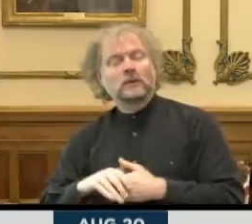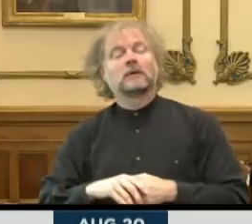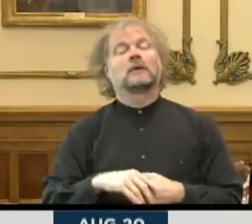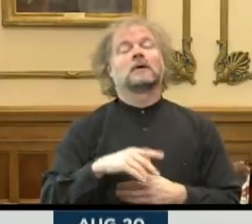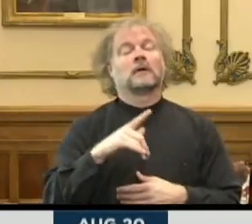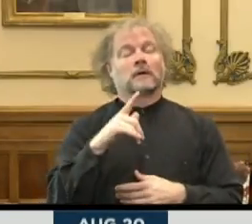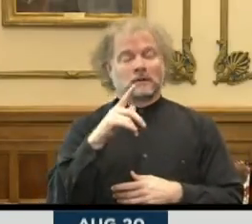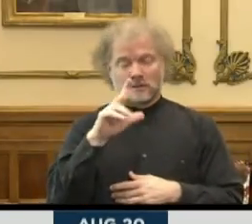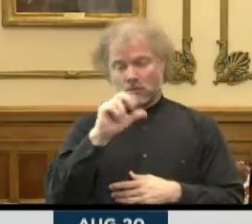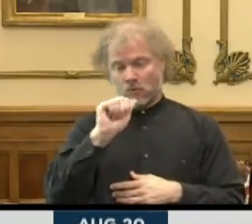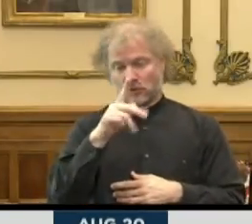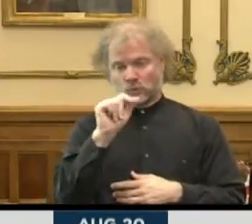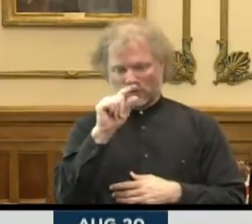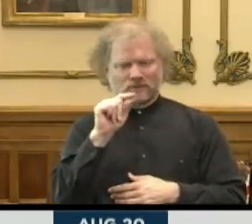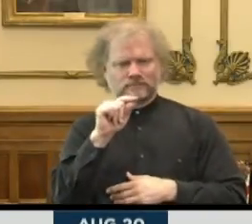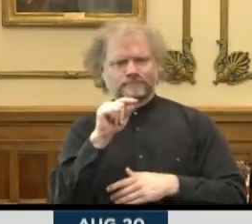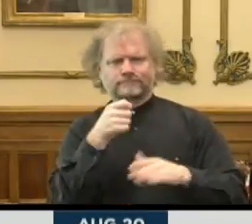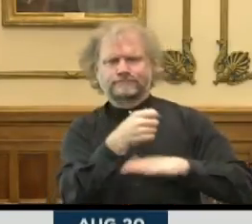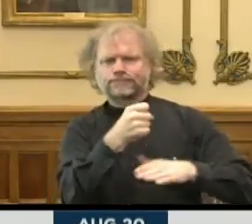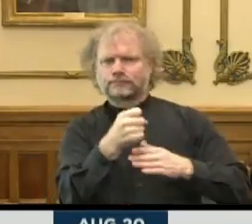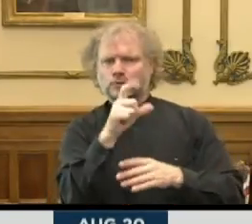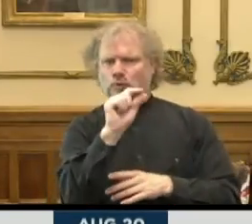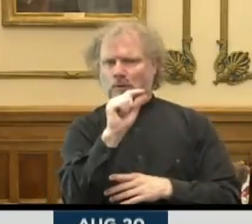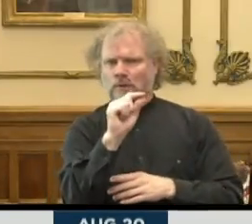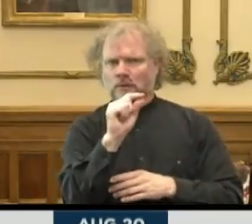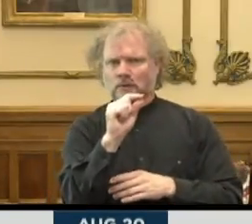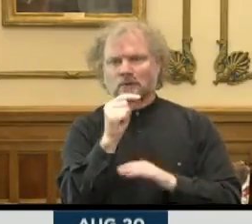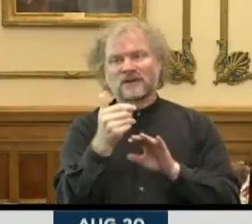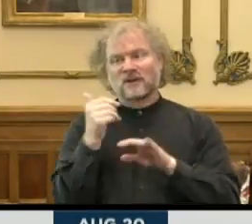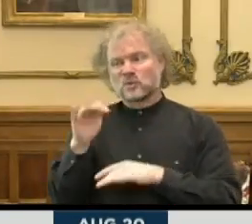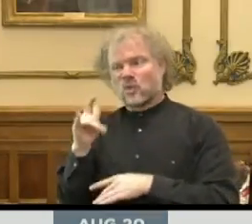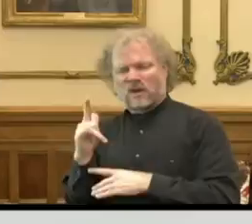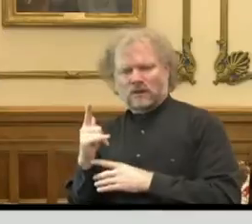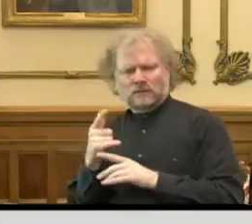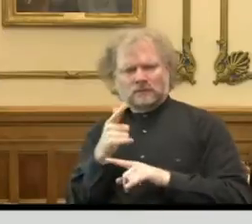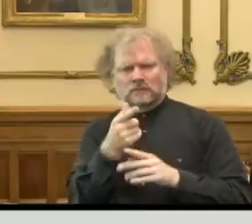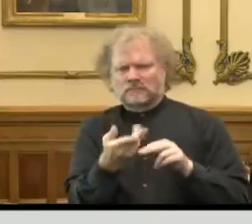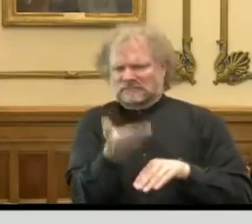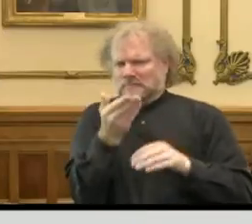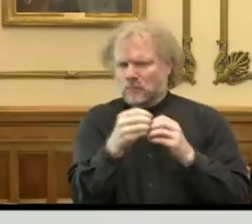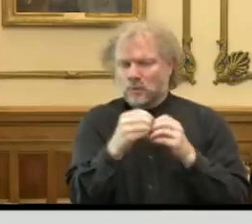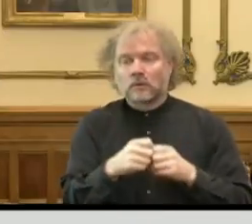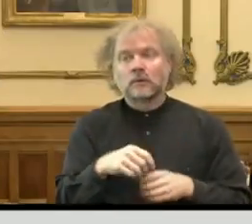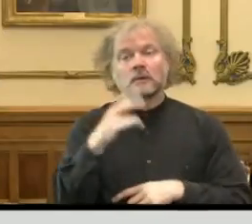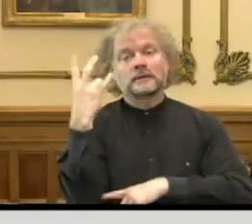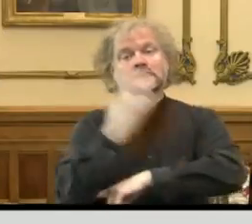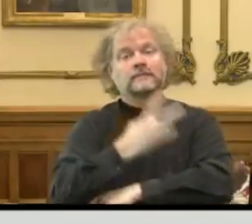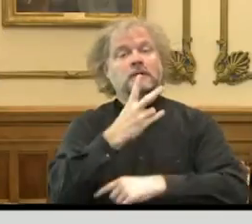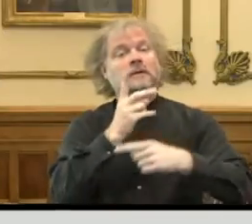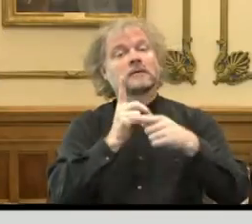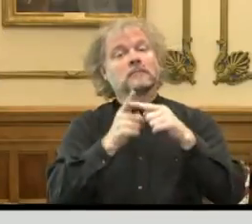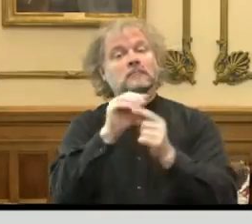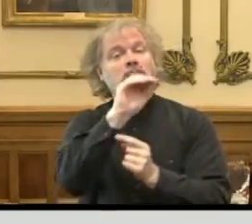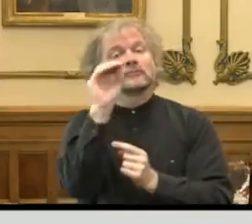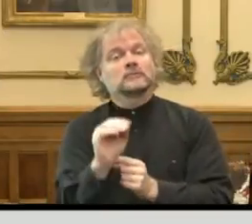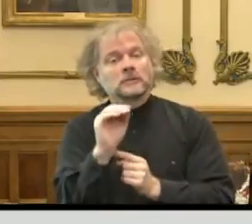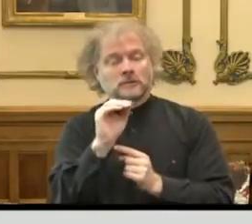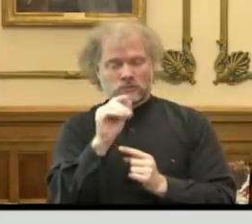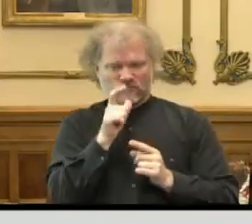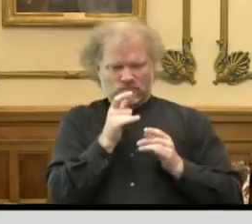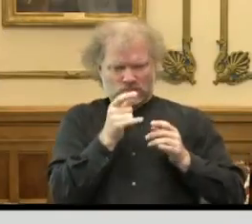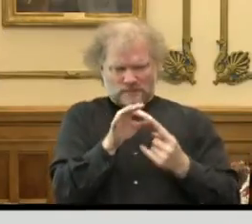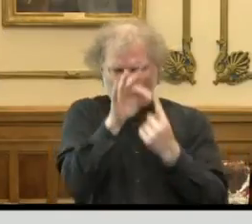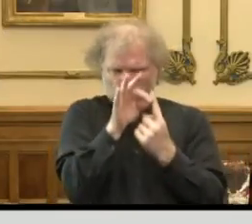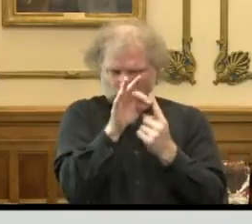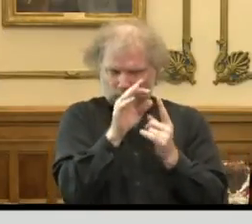admitted on August 20th, which is slightly higher than what we saw in late July. Our 7-day positivity rate for unique individuals